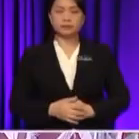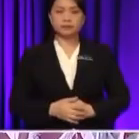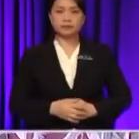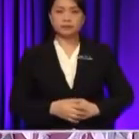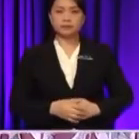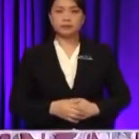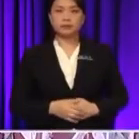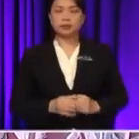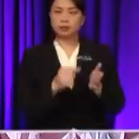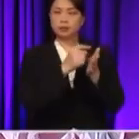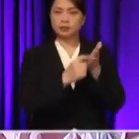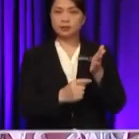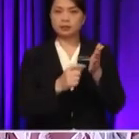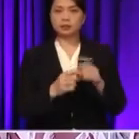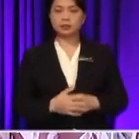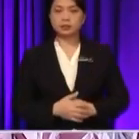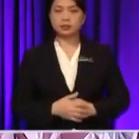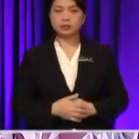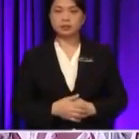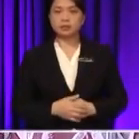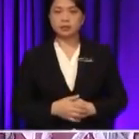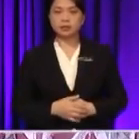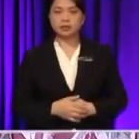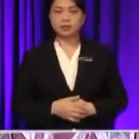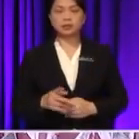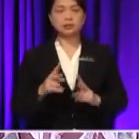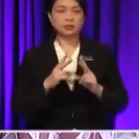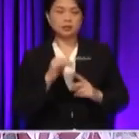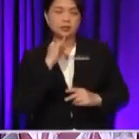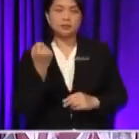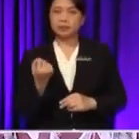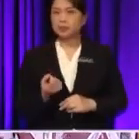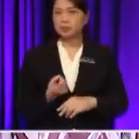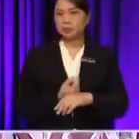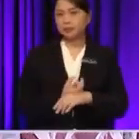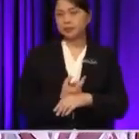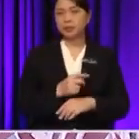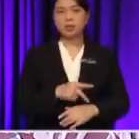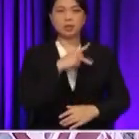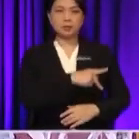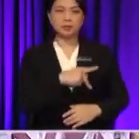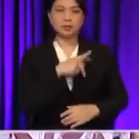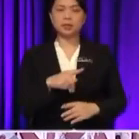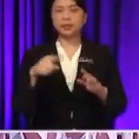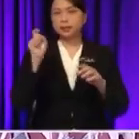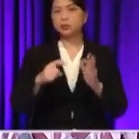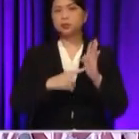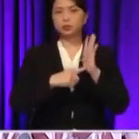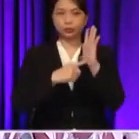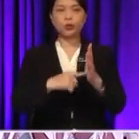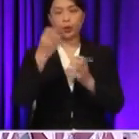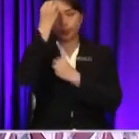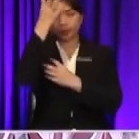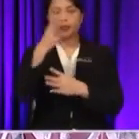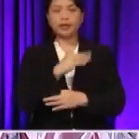of article is actually persuasive and sounds a little bit personal, because in the article we're actually expressing our opinions, mm-hmm. and we are trying